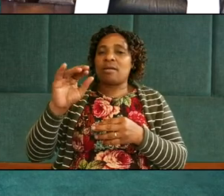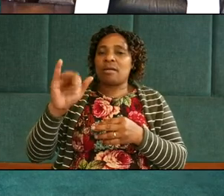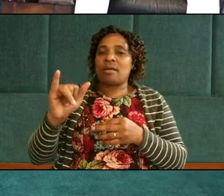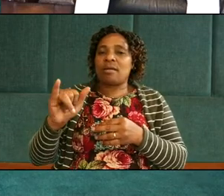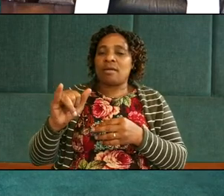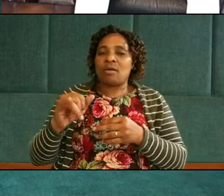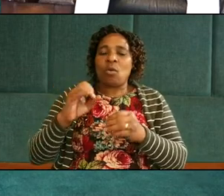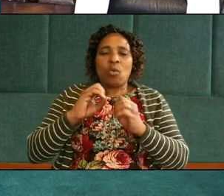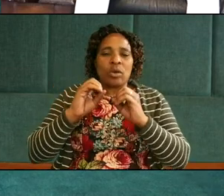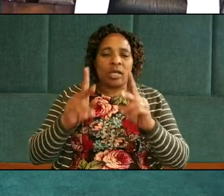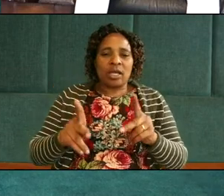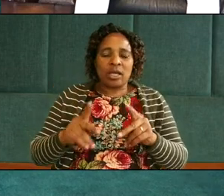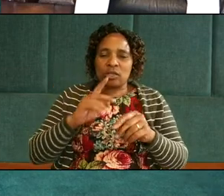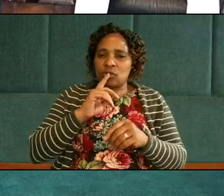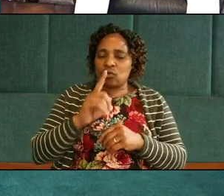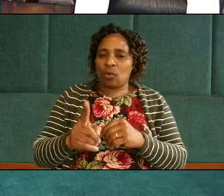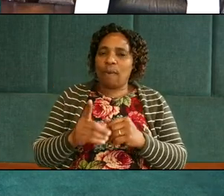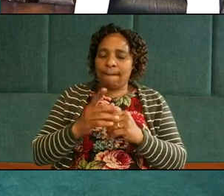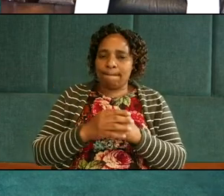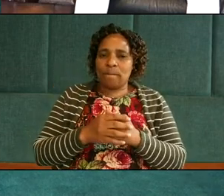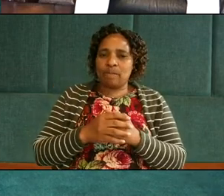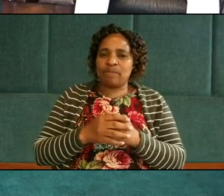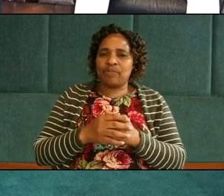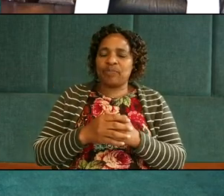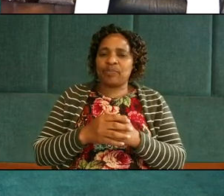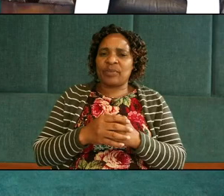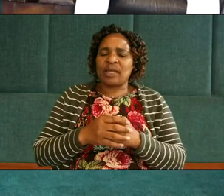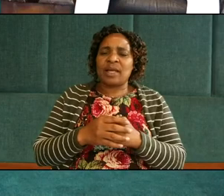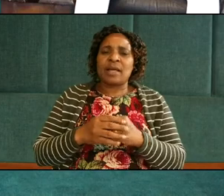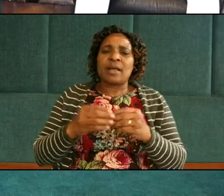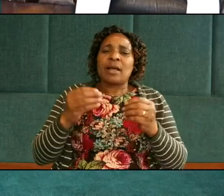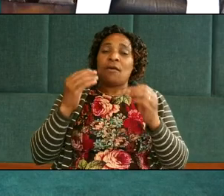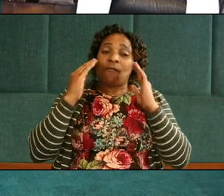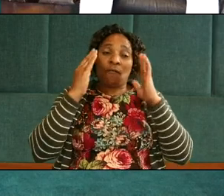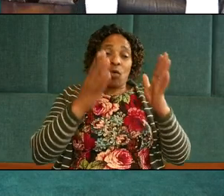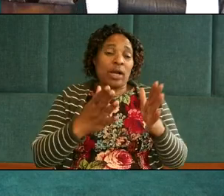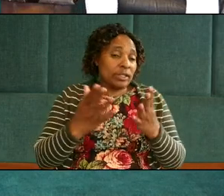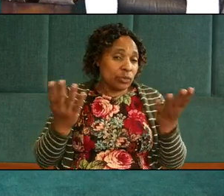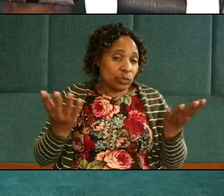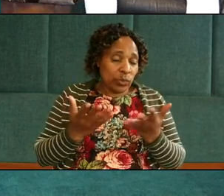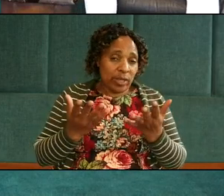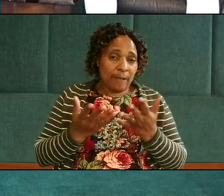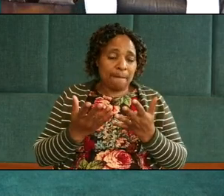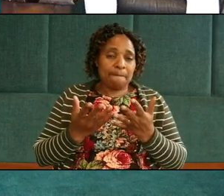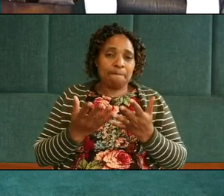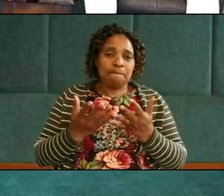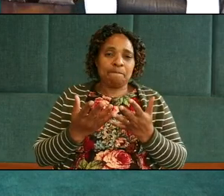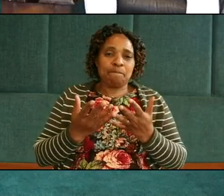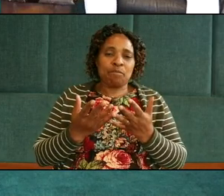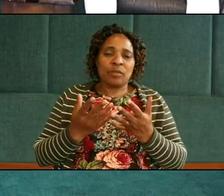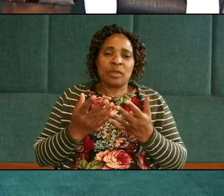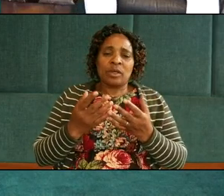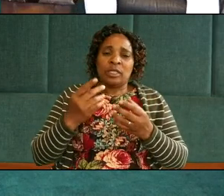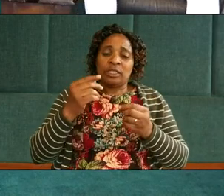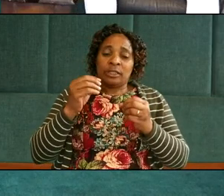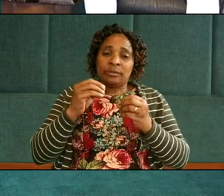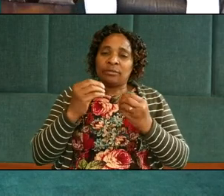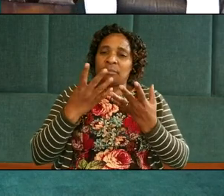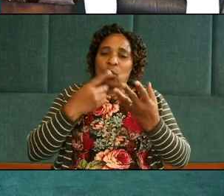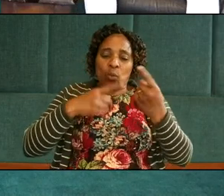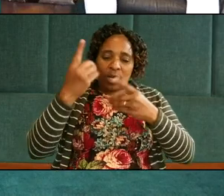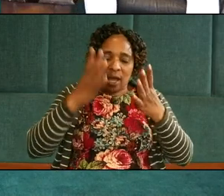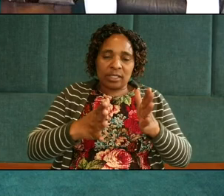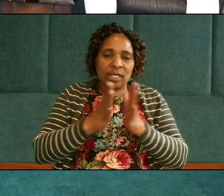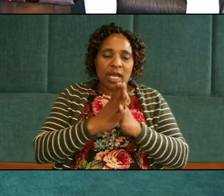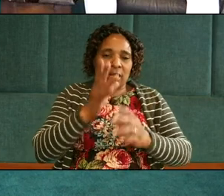All right. So we're mostly going to focus on Patriarchs and Prophets, chapter